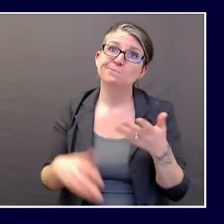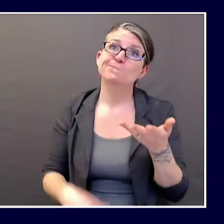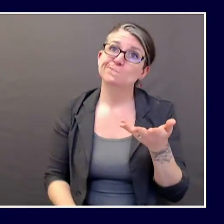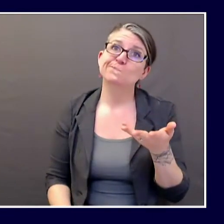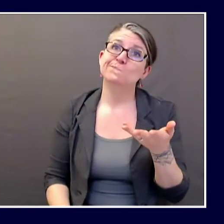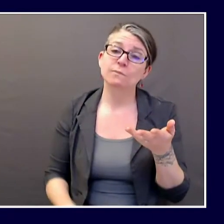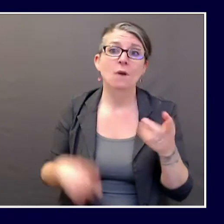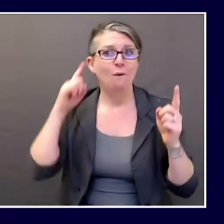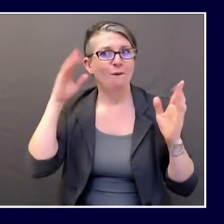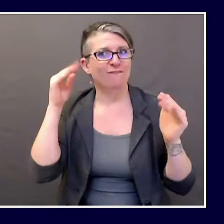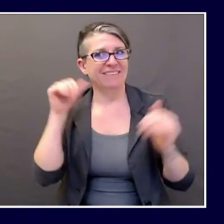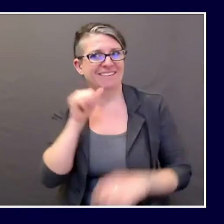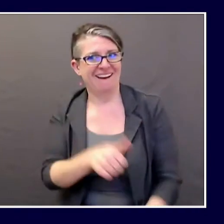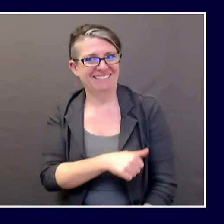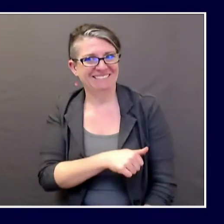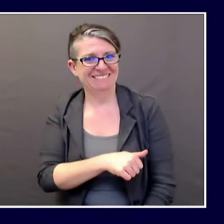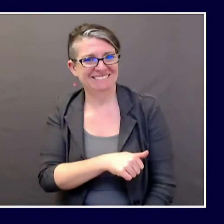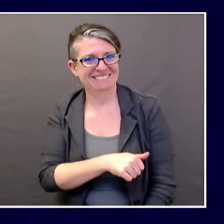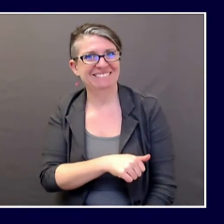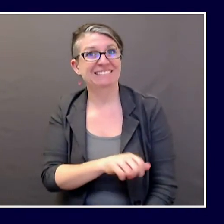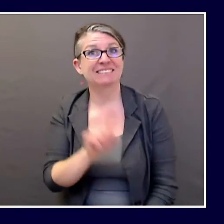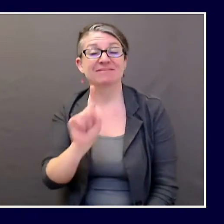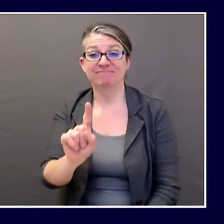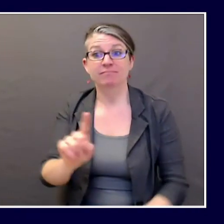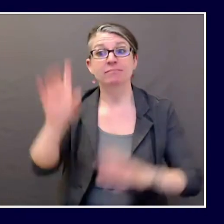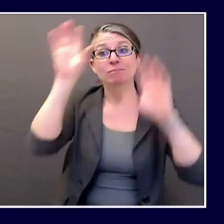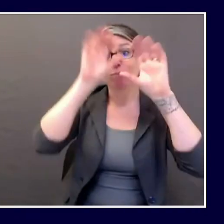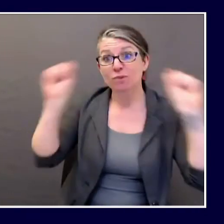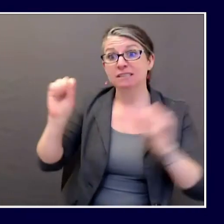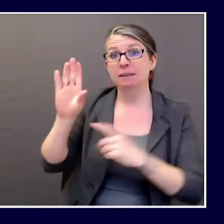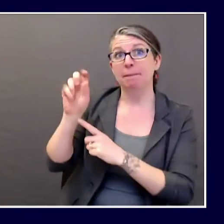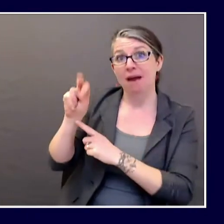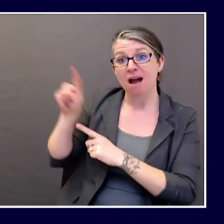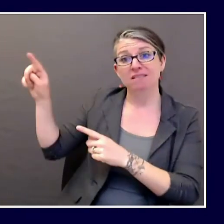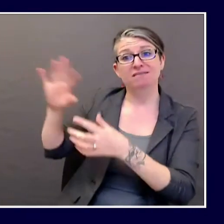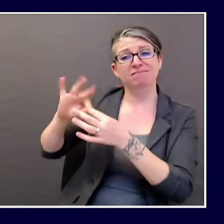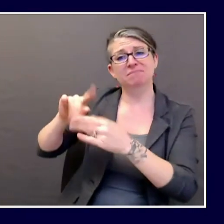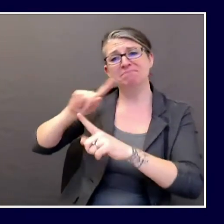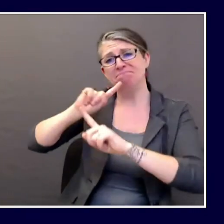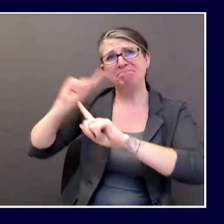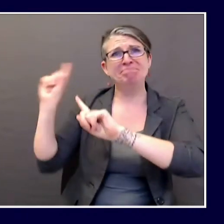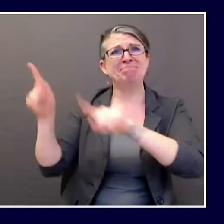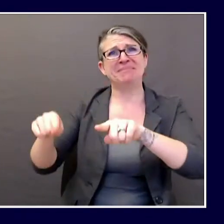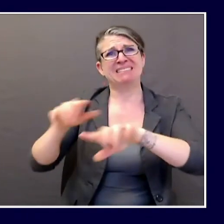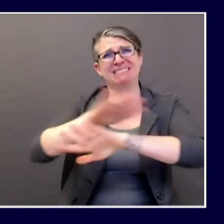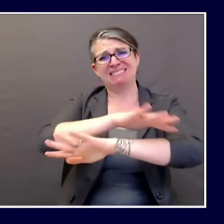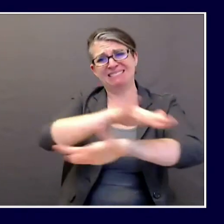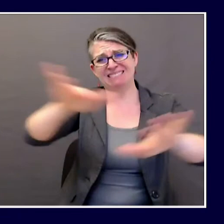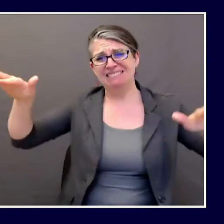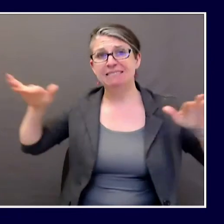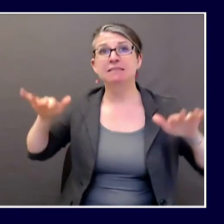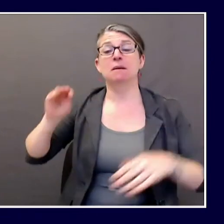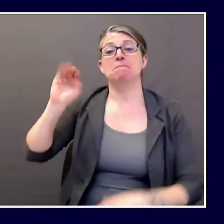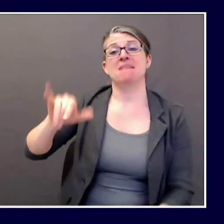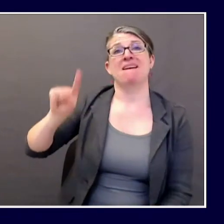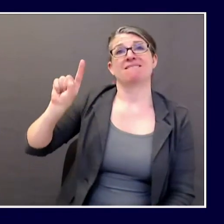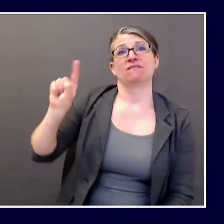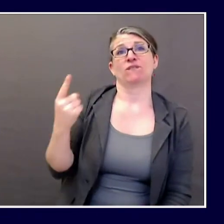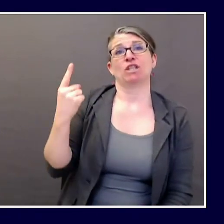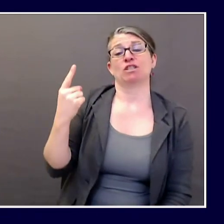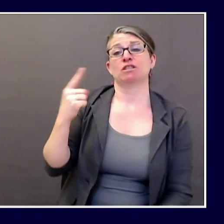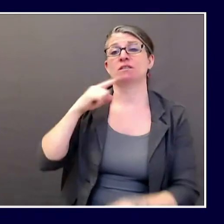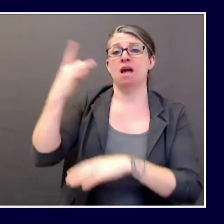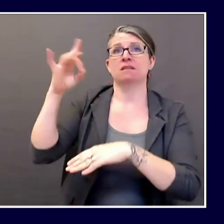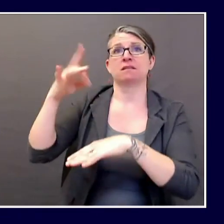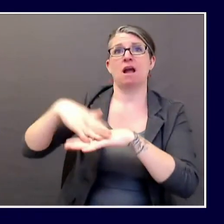per President Biden's directive, all those who are 18 and over, 16 and over for one of the vaccines will be eligible. In